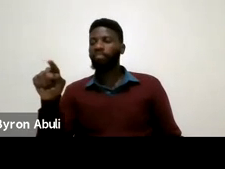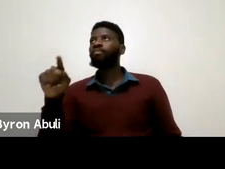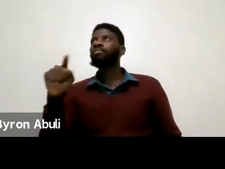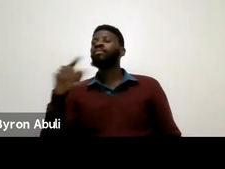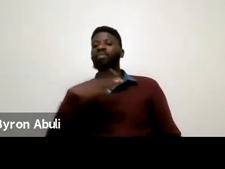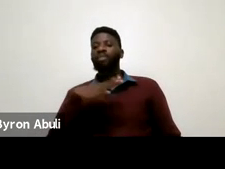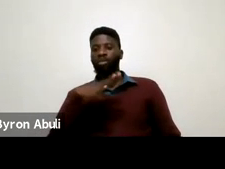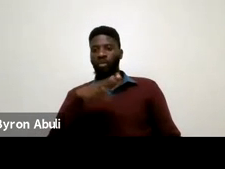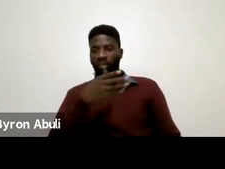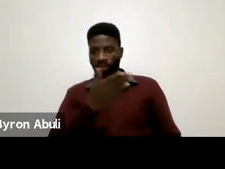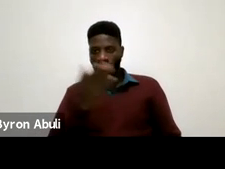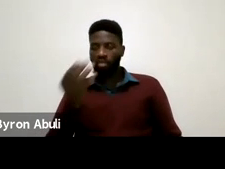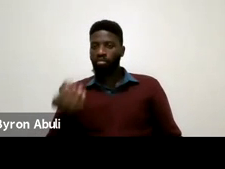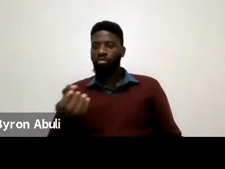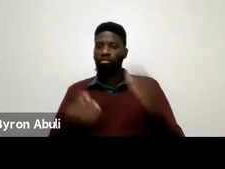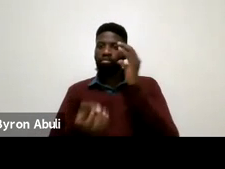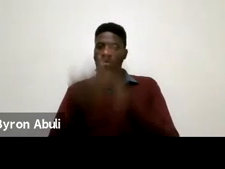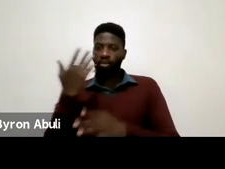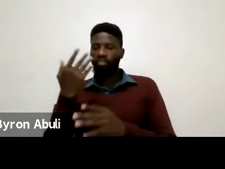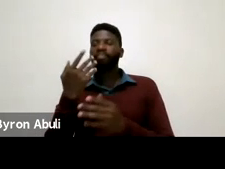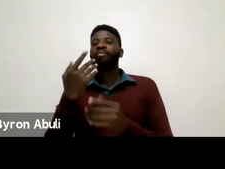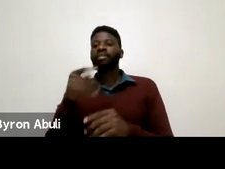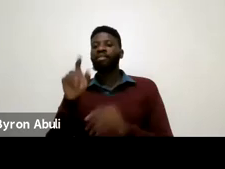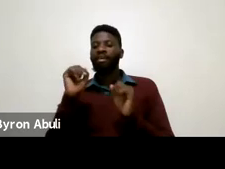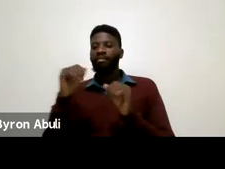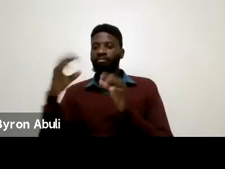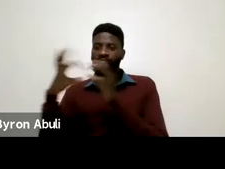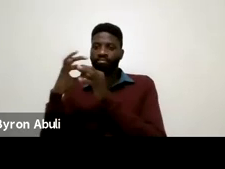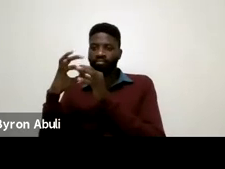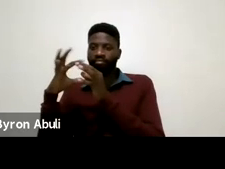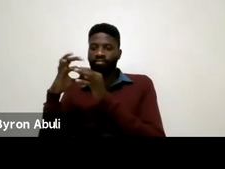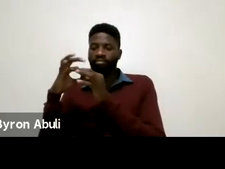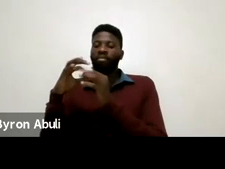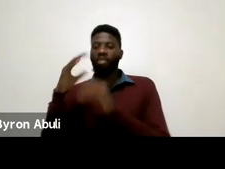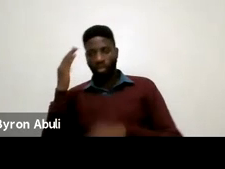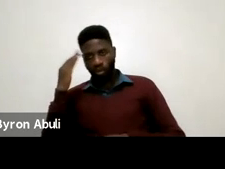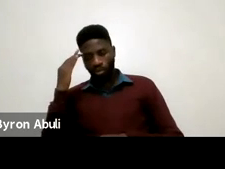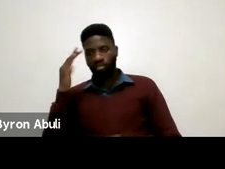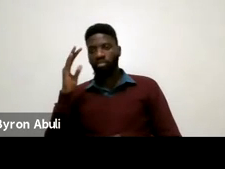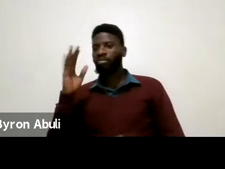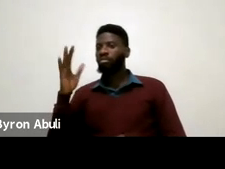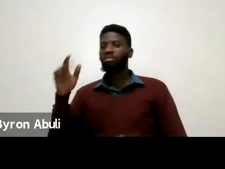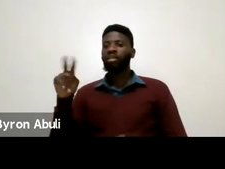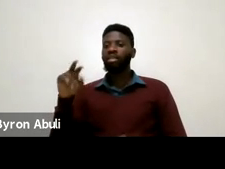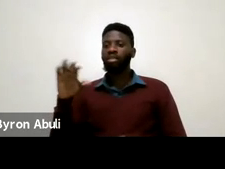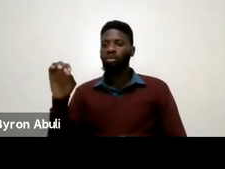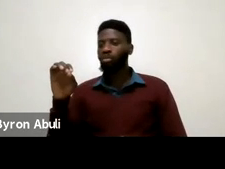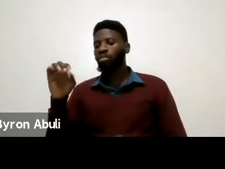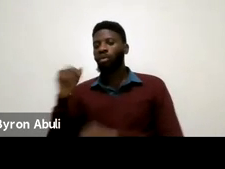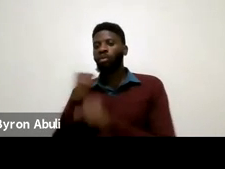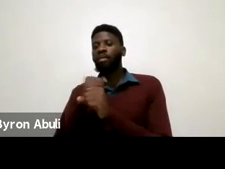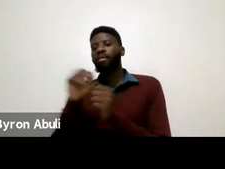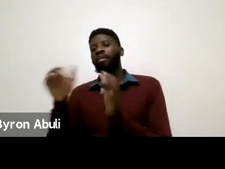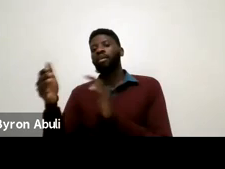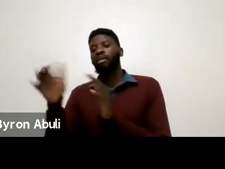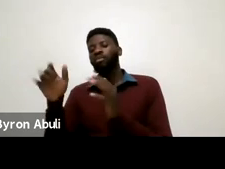co-founders of NGOs all over. You can keep connecting, you know what it entails to reach there. This can, and